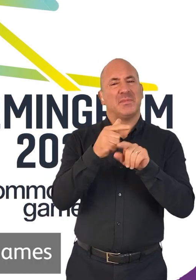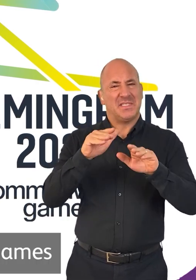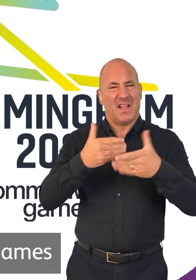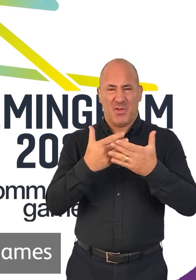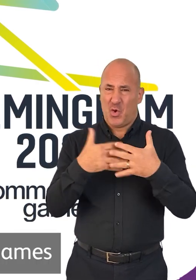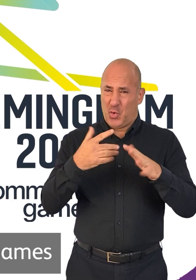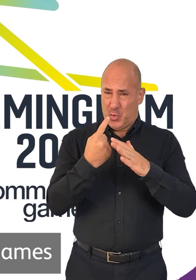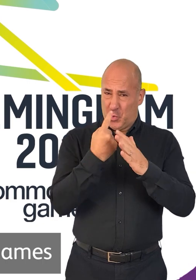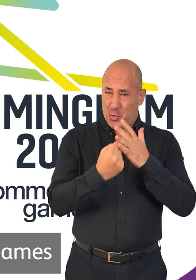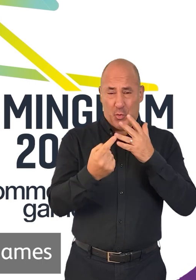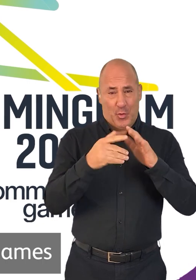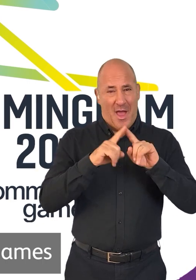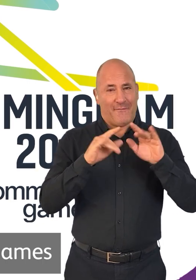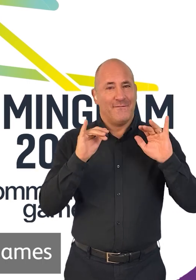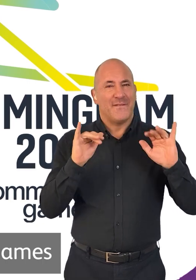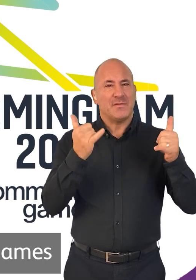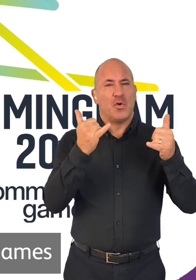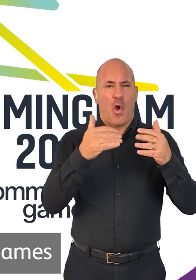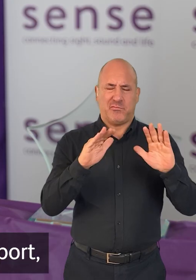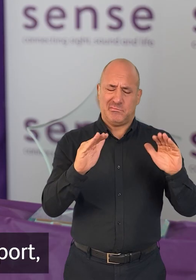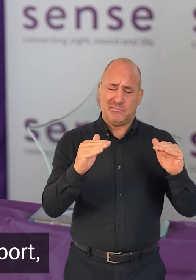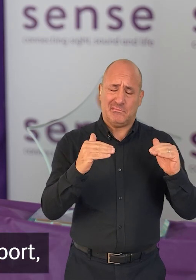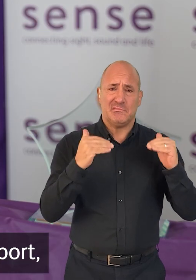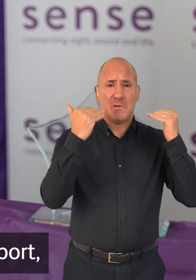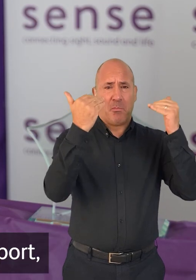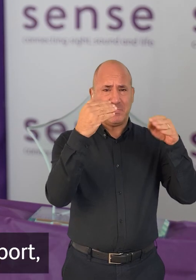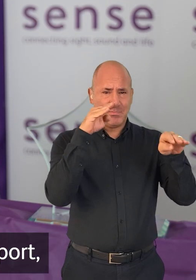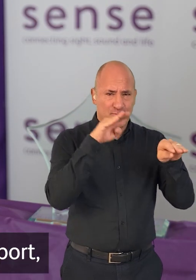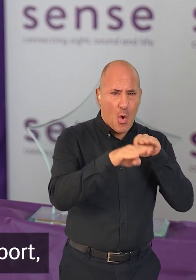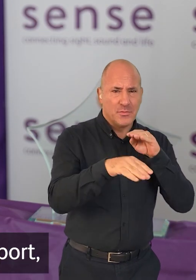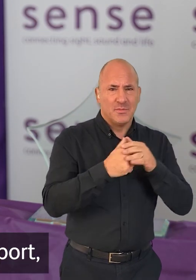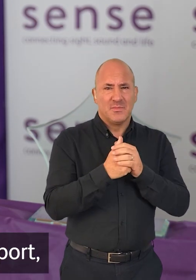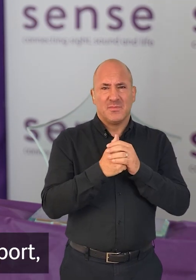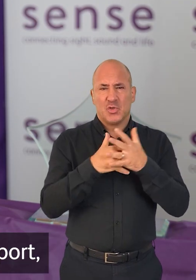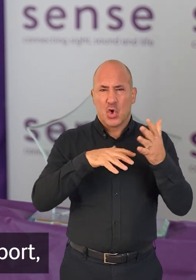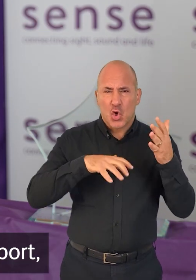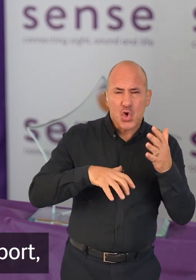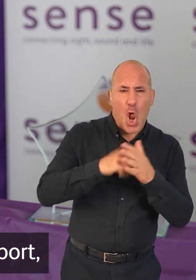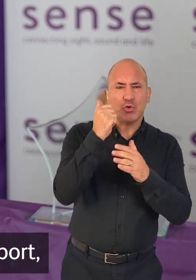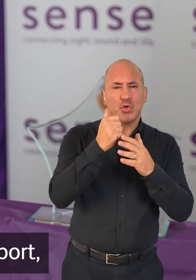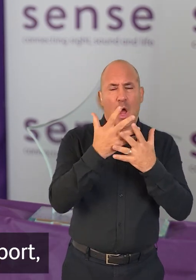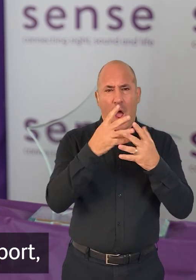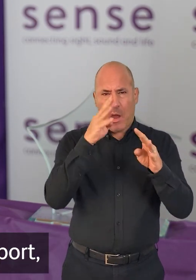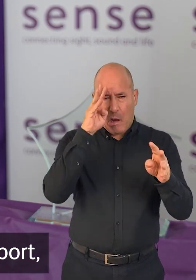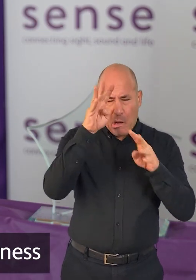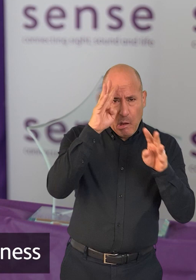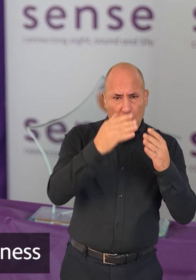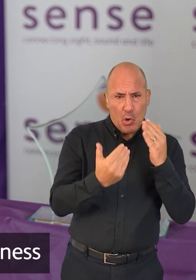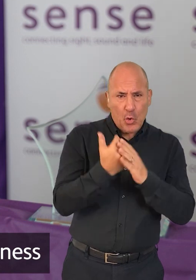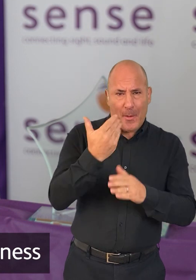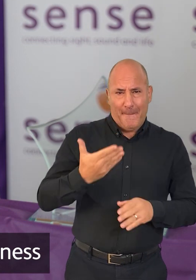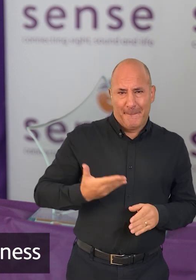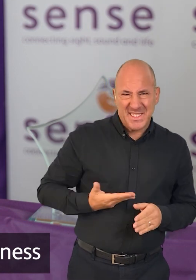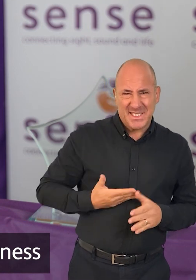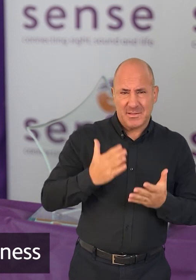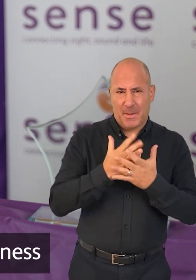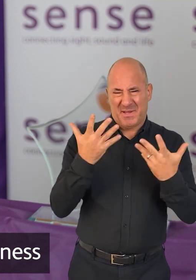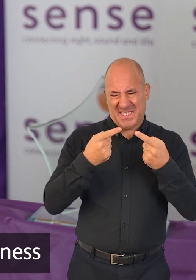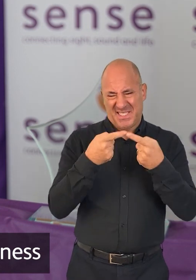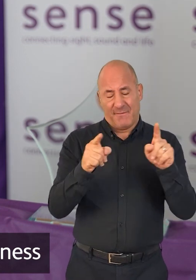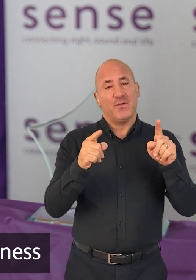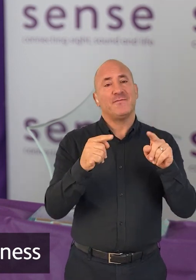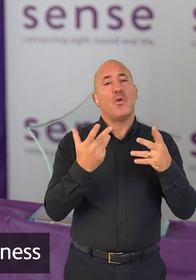The Birmingham 2022 Commonwealth Games delivered a unique festival of top-class sport, inspirational